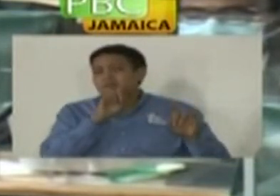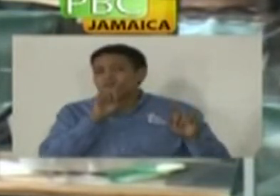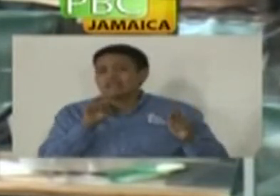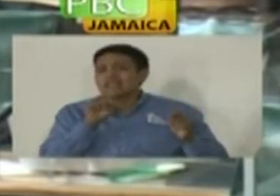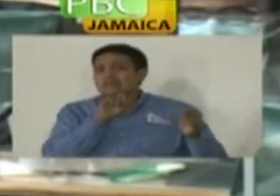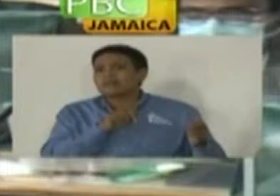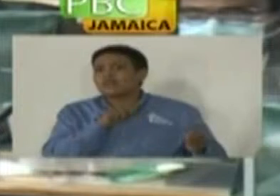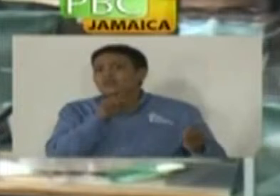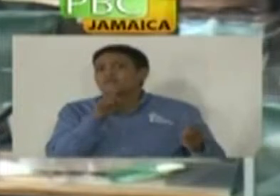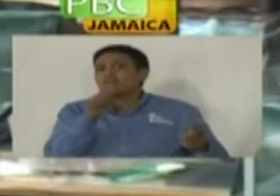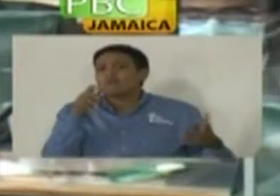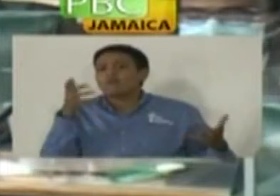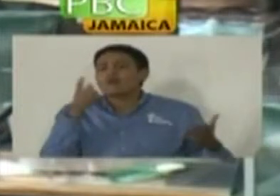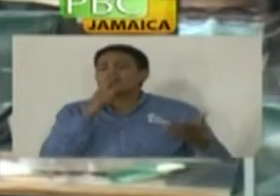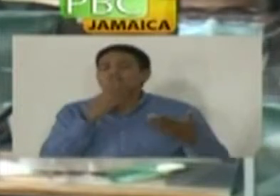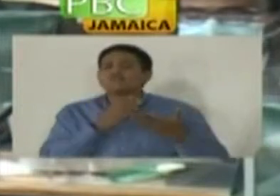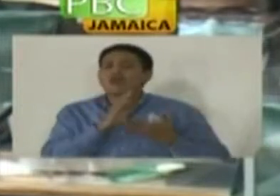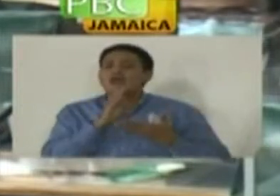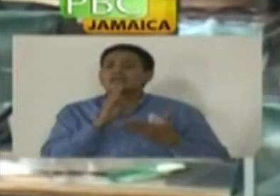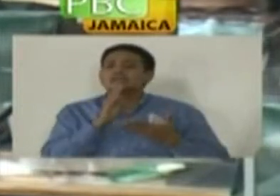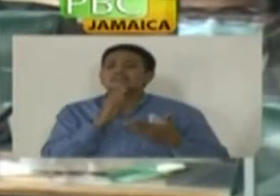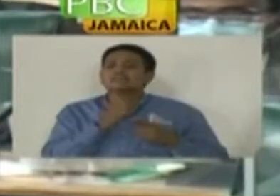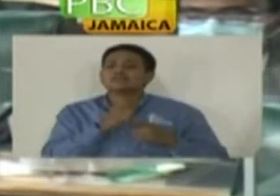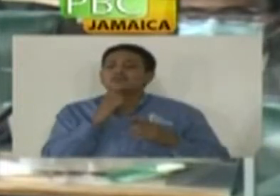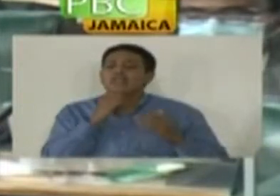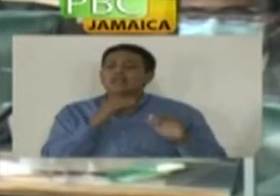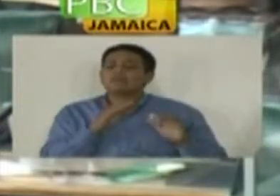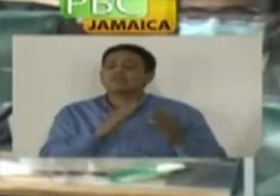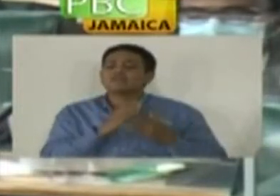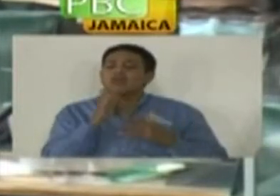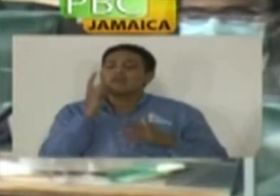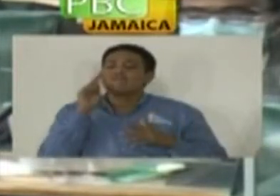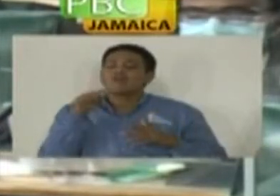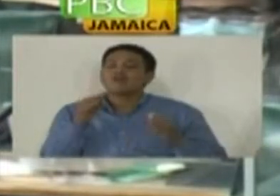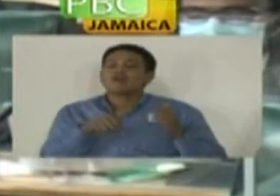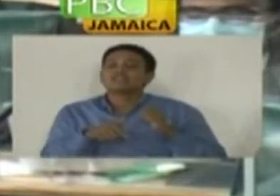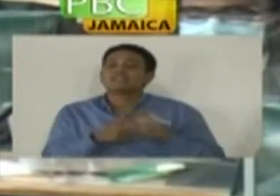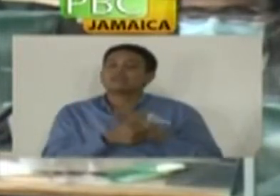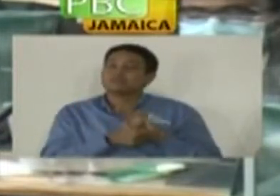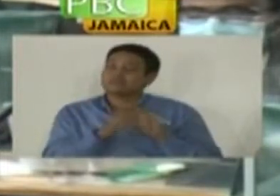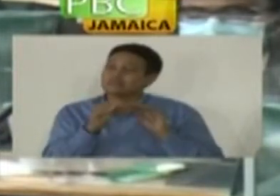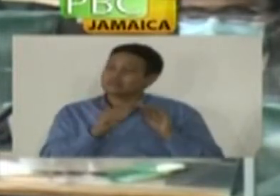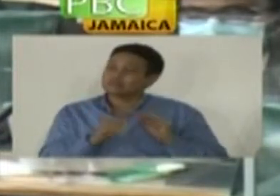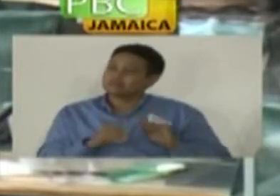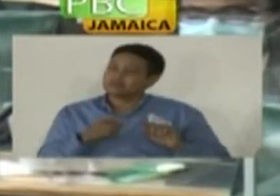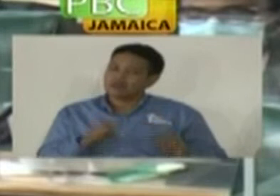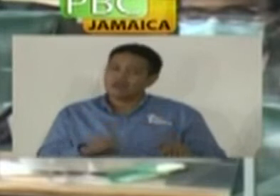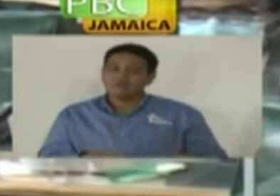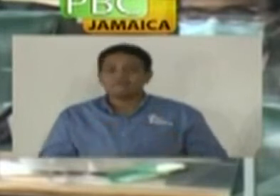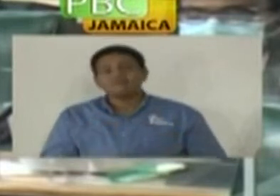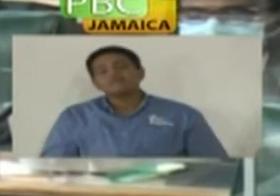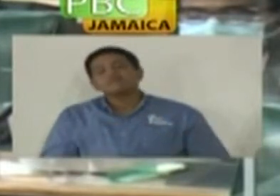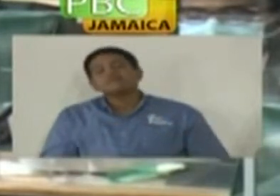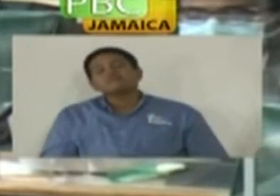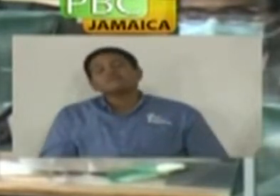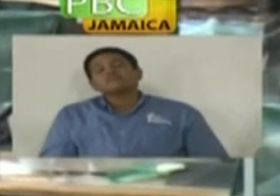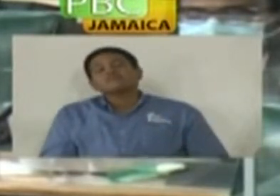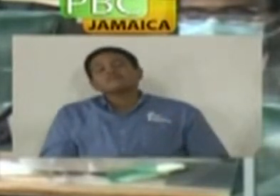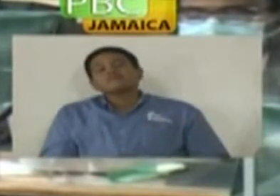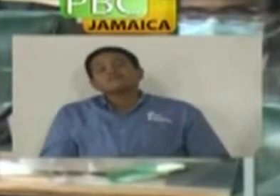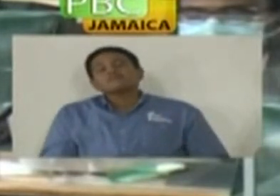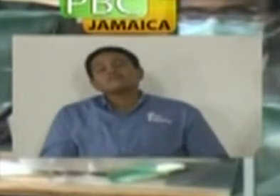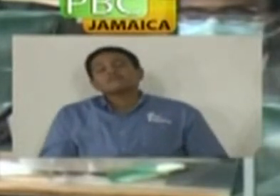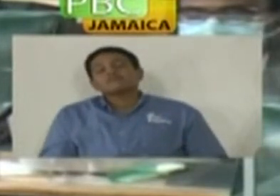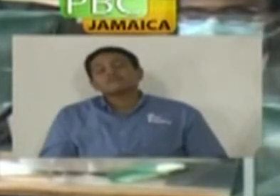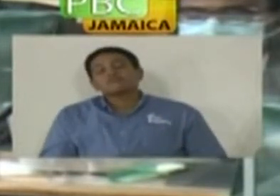eliminated you from the right to the limited rights granted under these bills. And then those persons